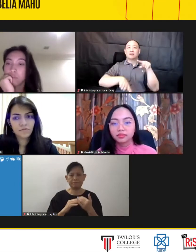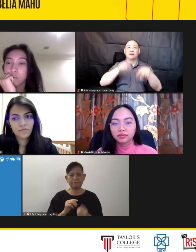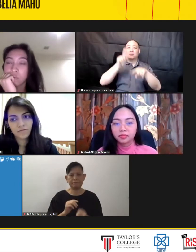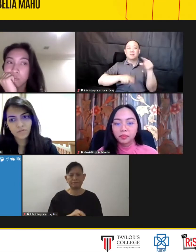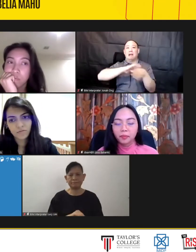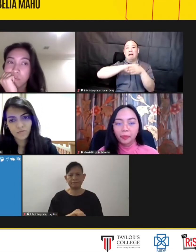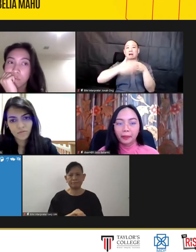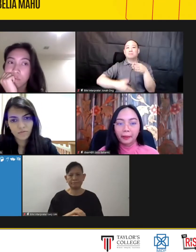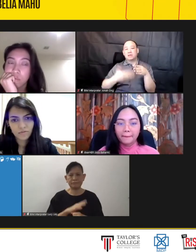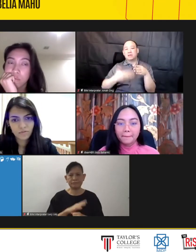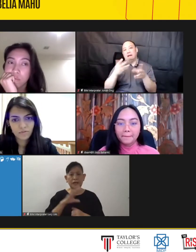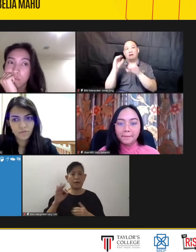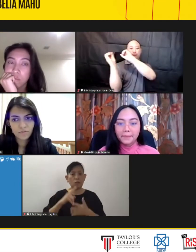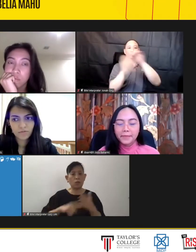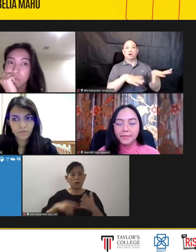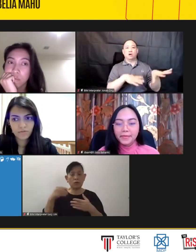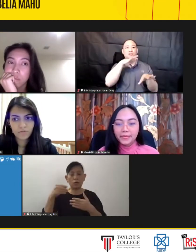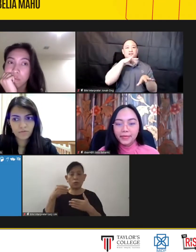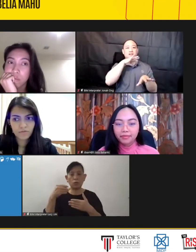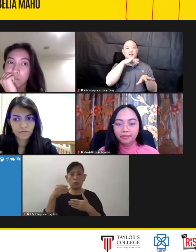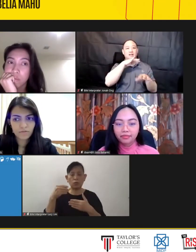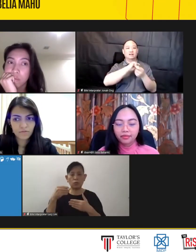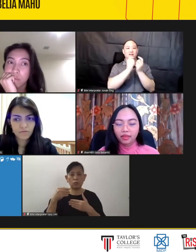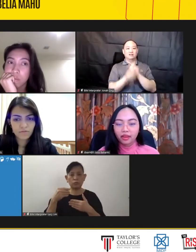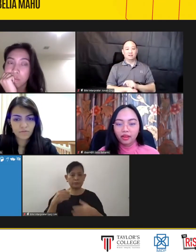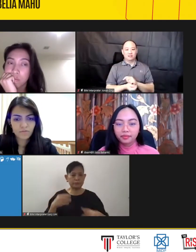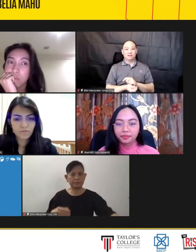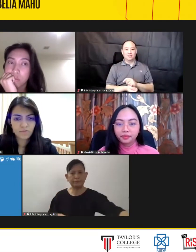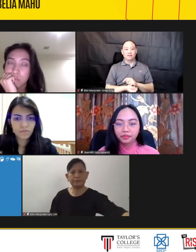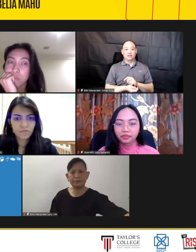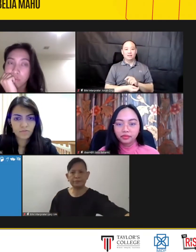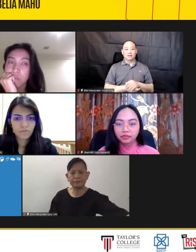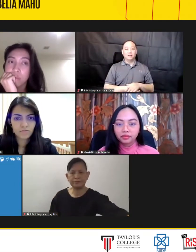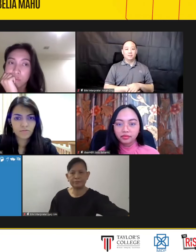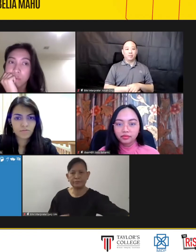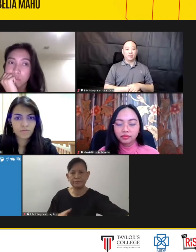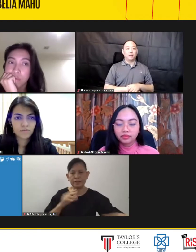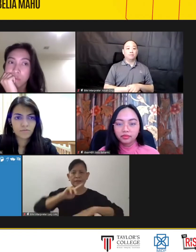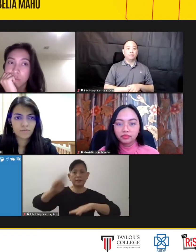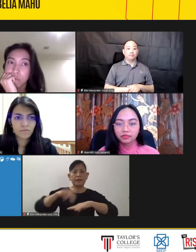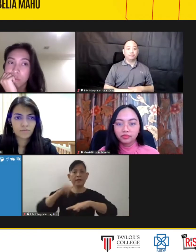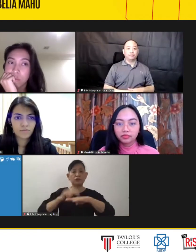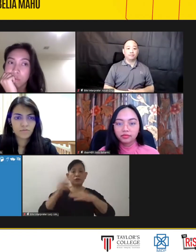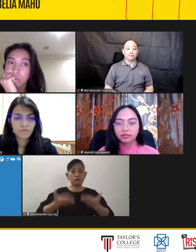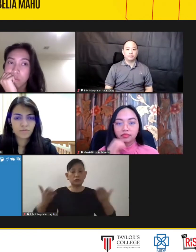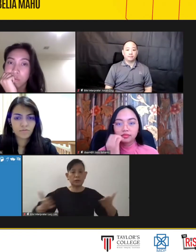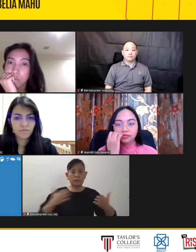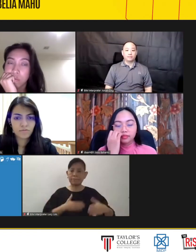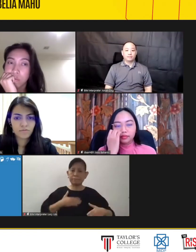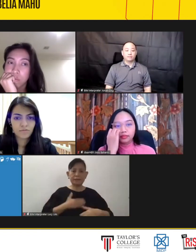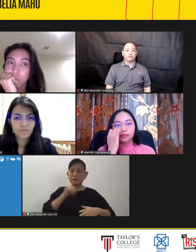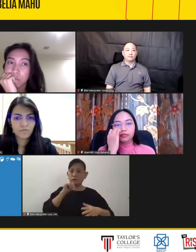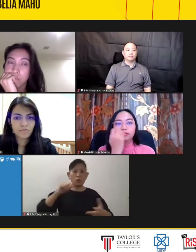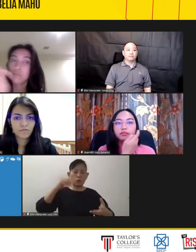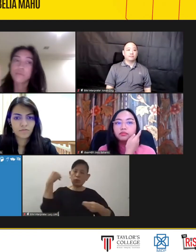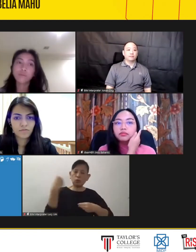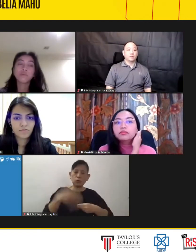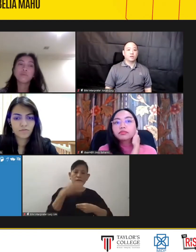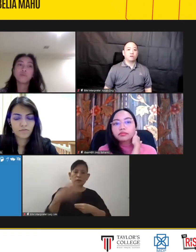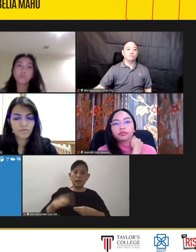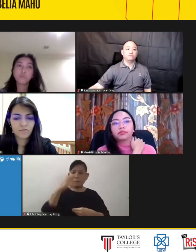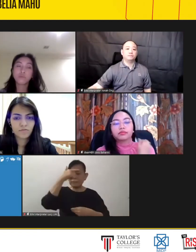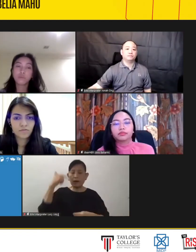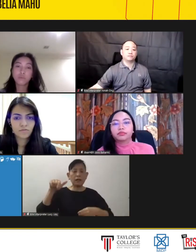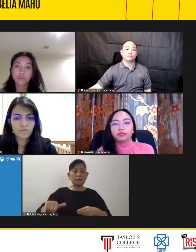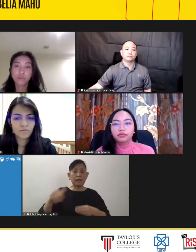are, I would say like is natural resources. So don't waste waste. Waste is also is a